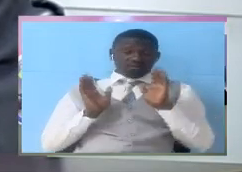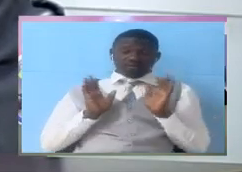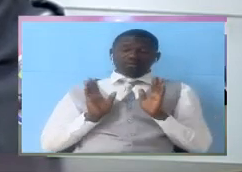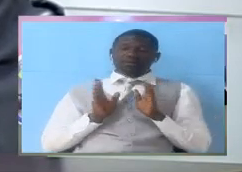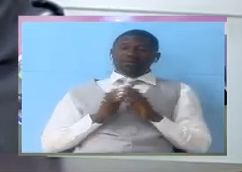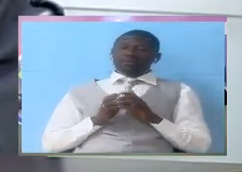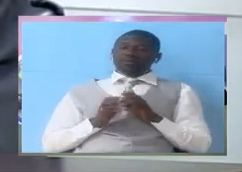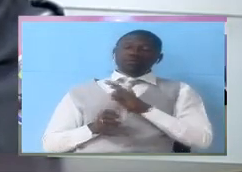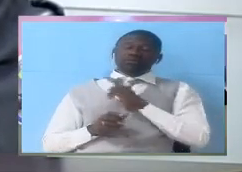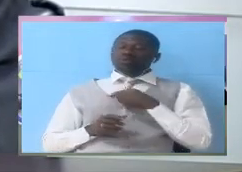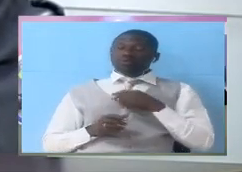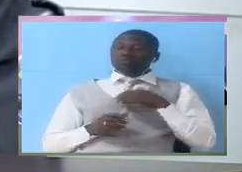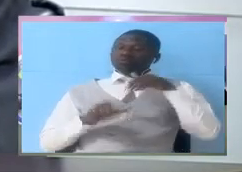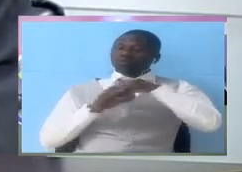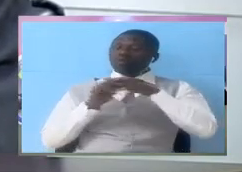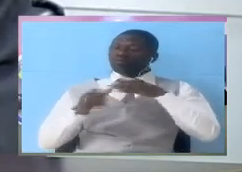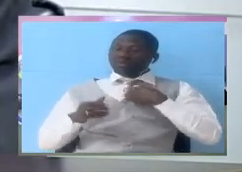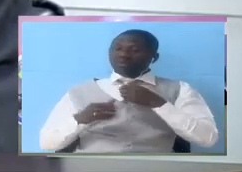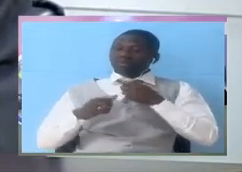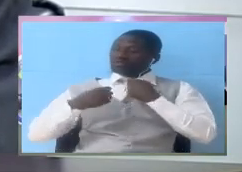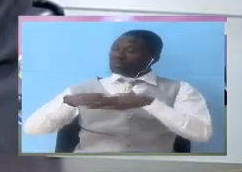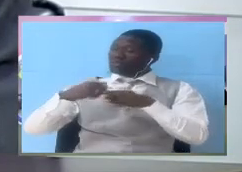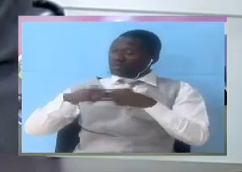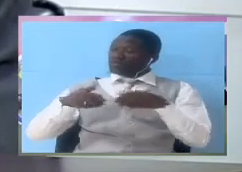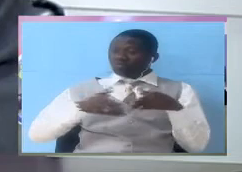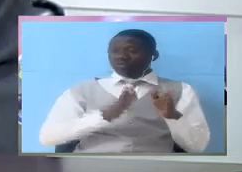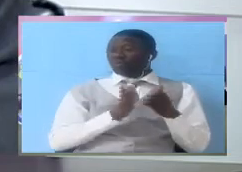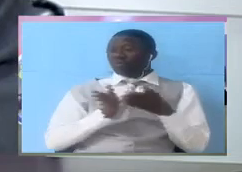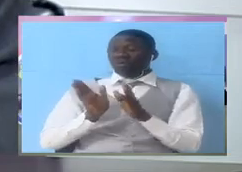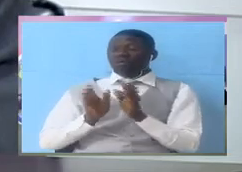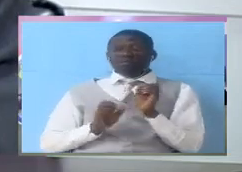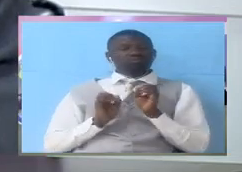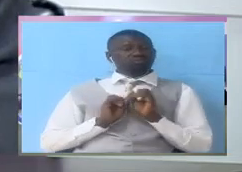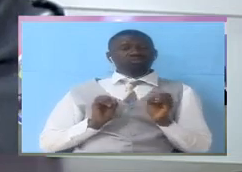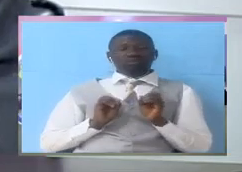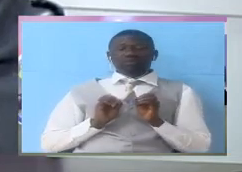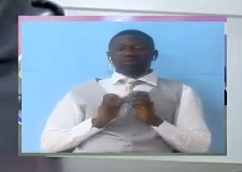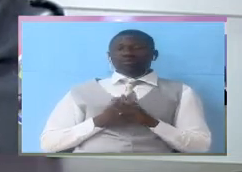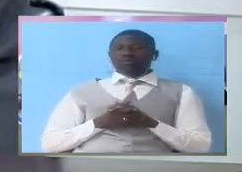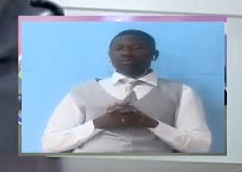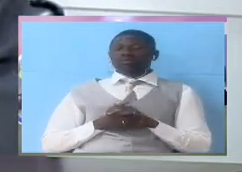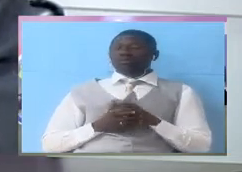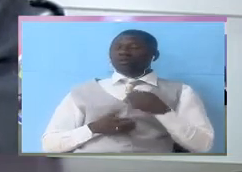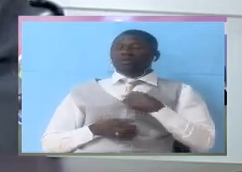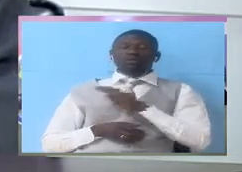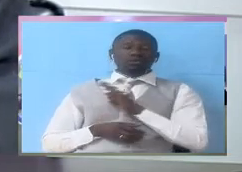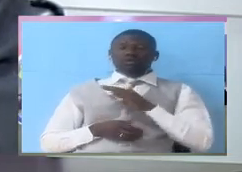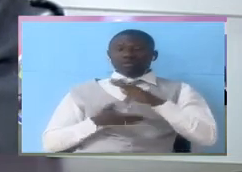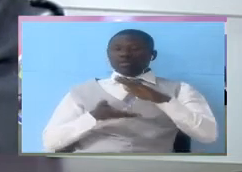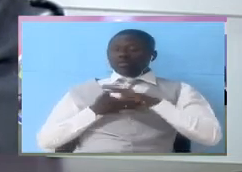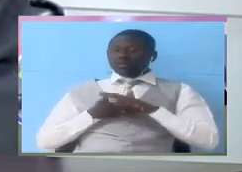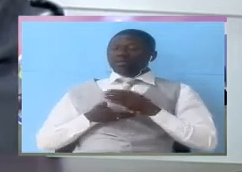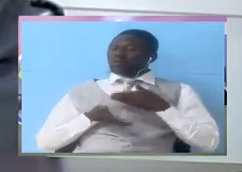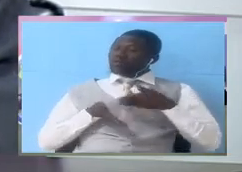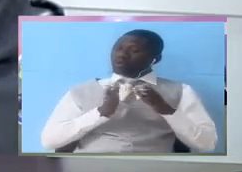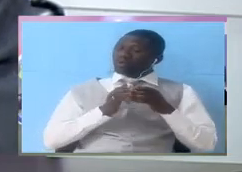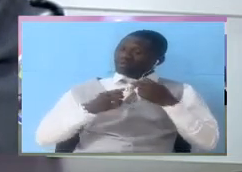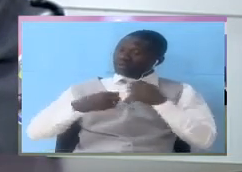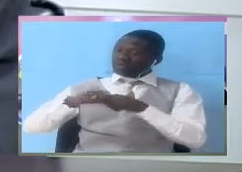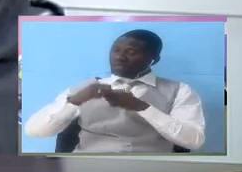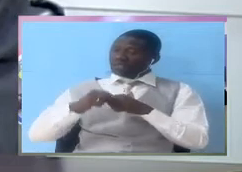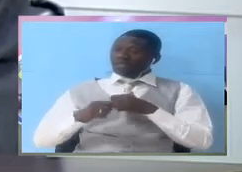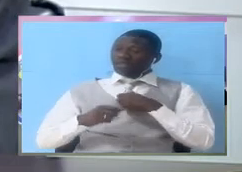not part of my training. Nekul li nga xamne ni mom lañ ma tagate. And I did not receive that type of training either at school, at